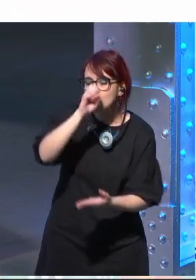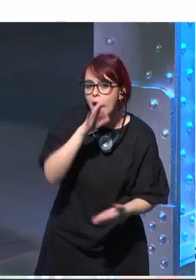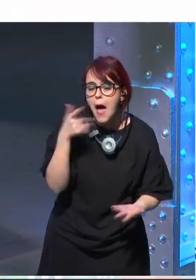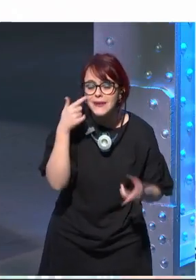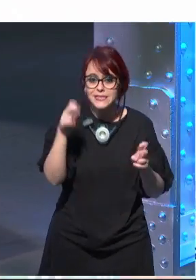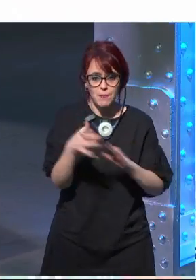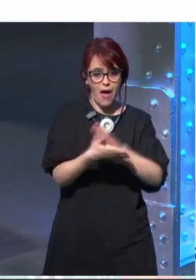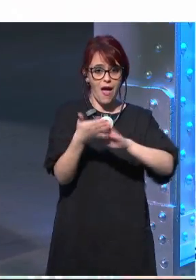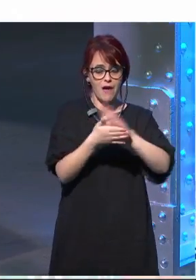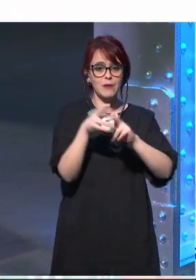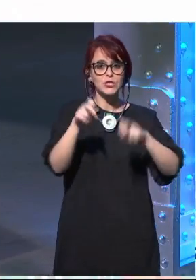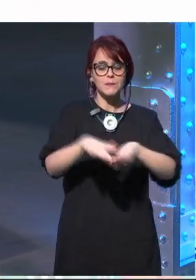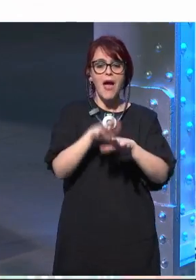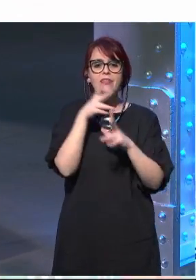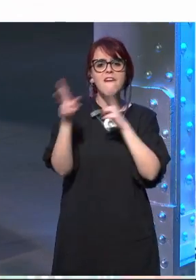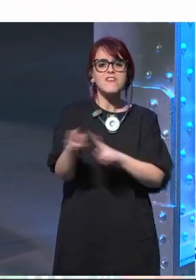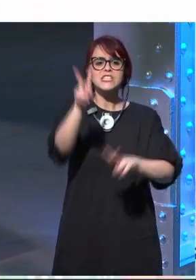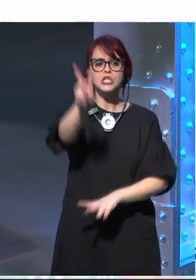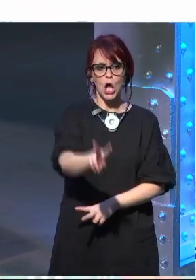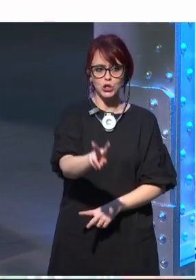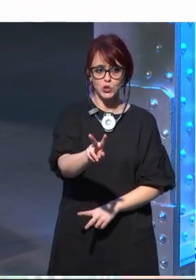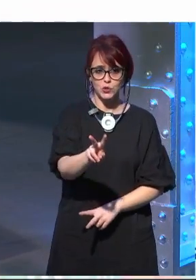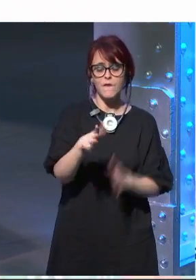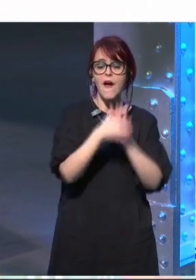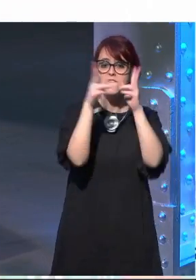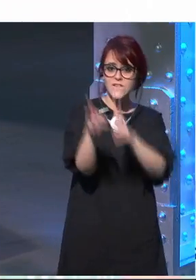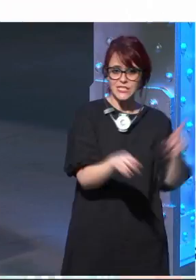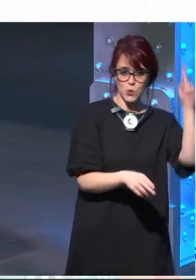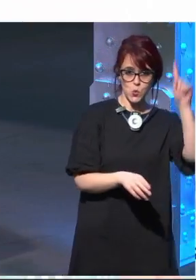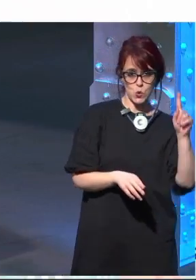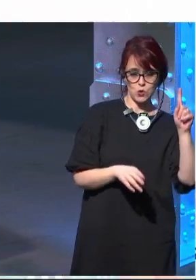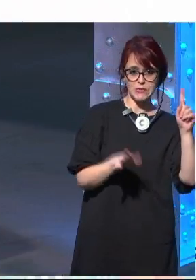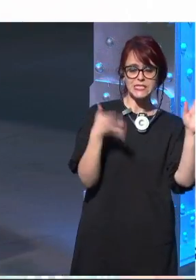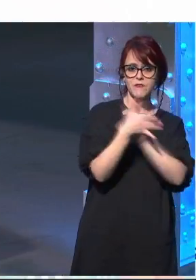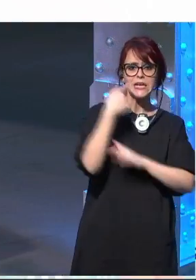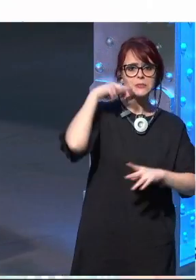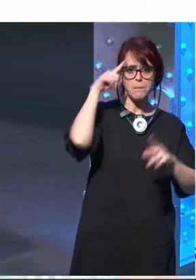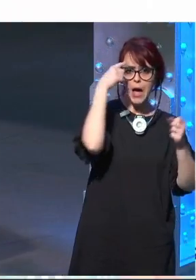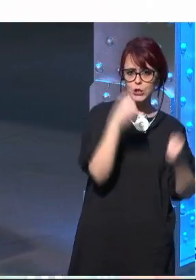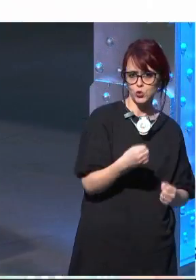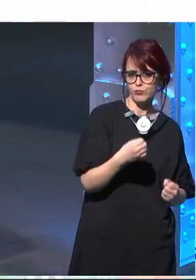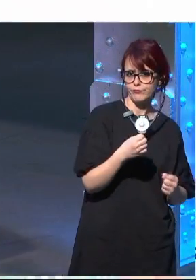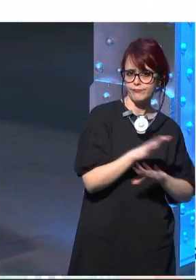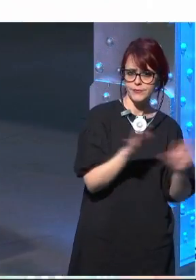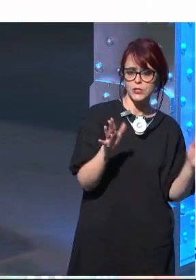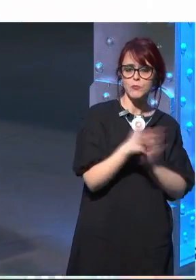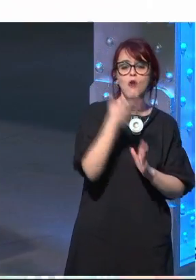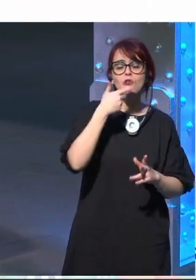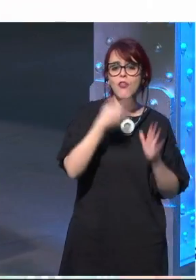We're in phase 2 of social media right now. In phase 1, everybody became an expert. Did anybody notice that